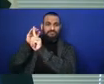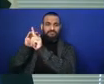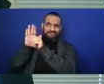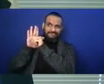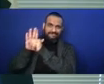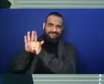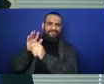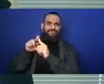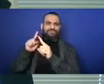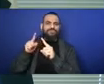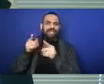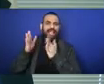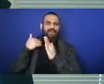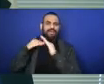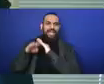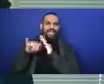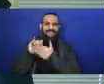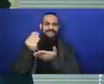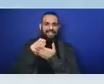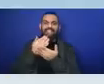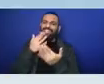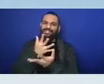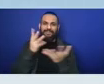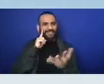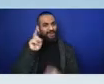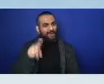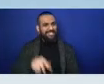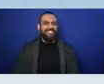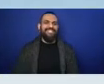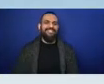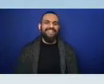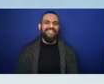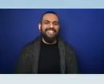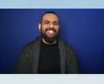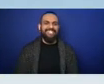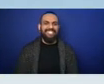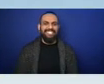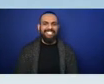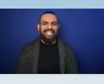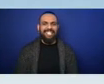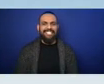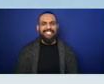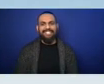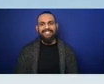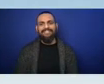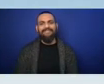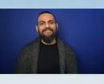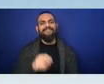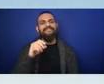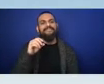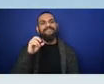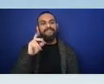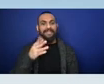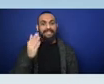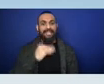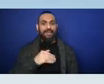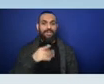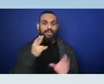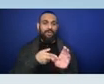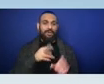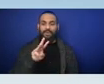the community safe. Hopefully, Governor Abbott will allow us to access that badly needed funding that the